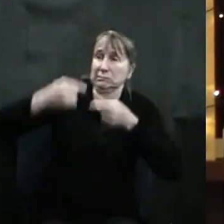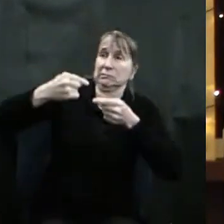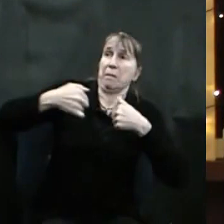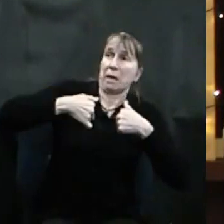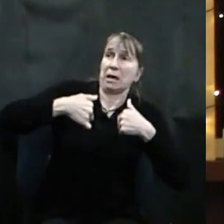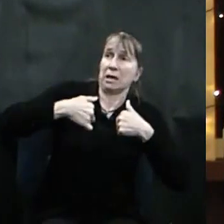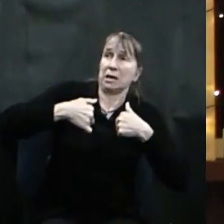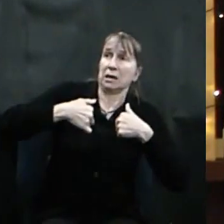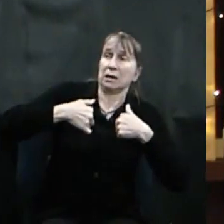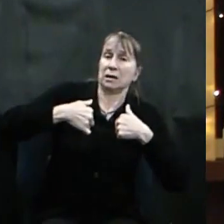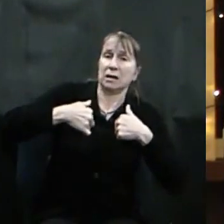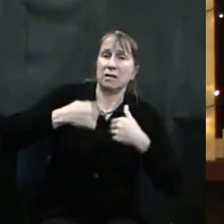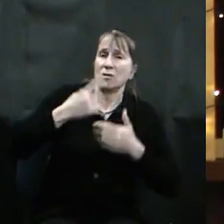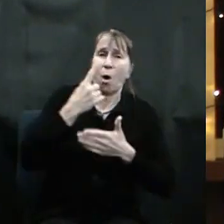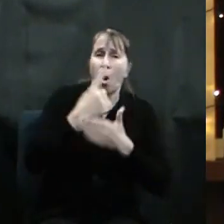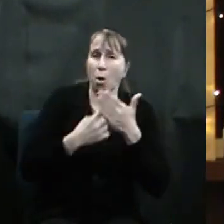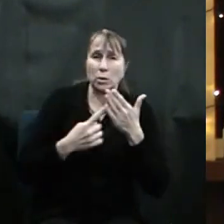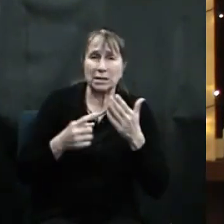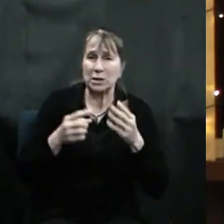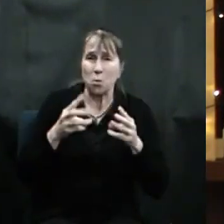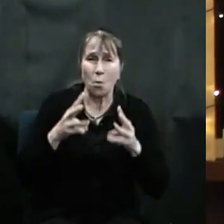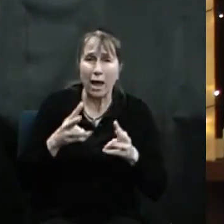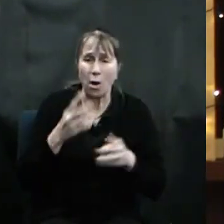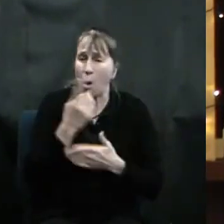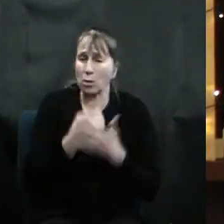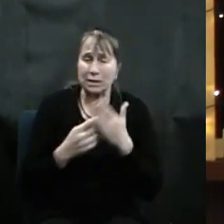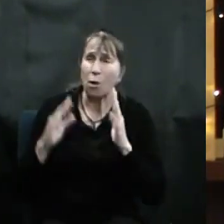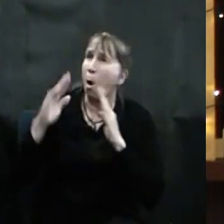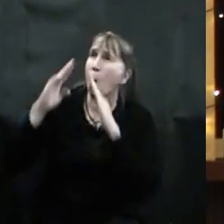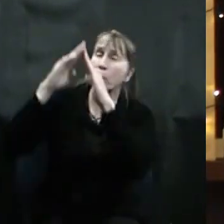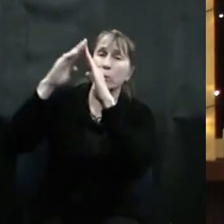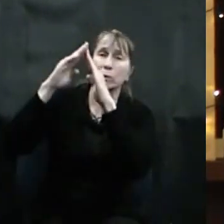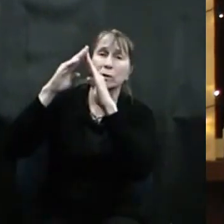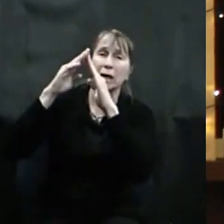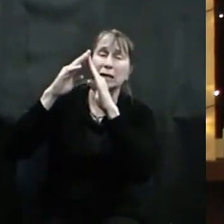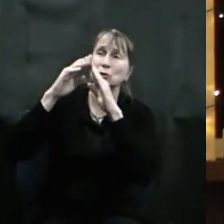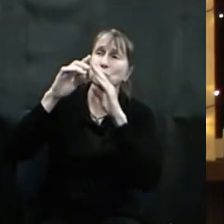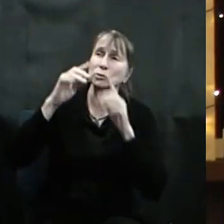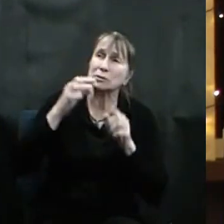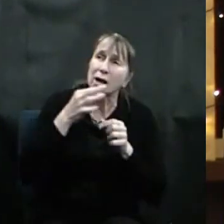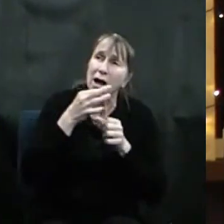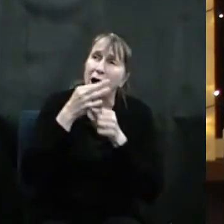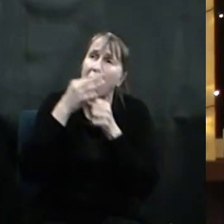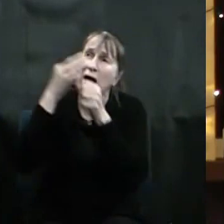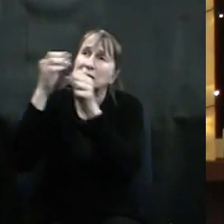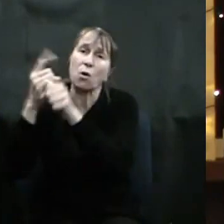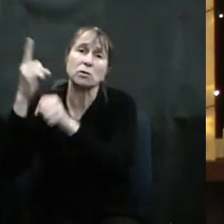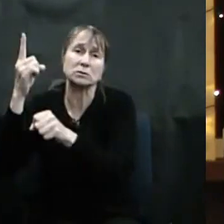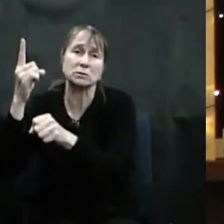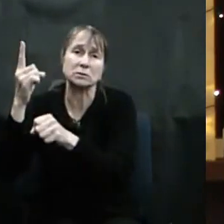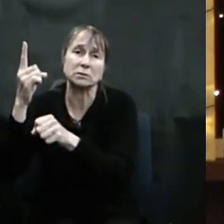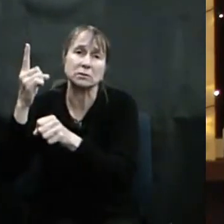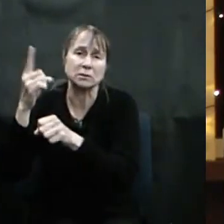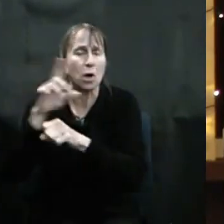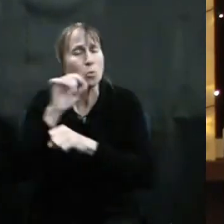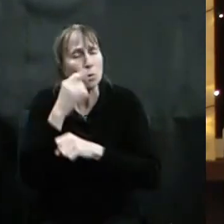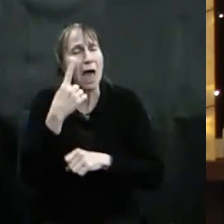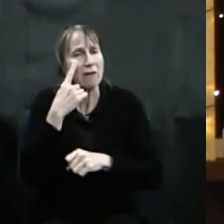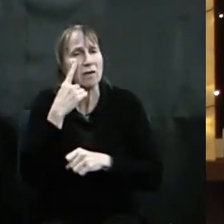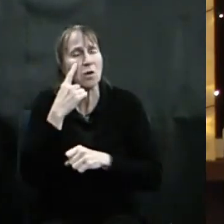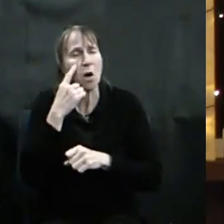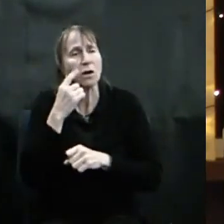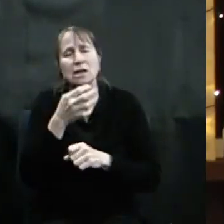the only possible hope that there can be is God. That's what we're going to be looking at in a couple of weeks'